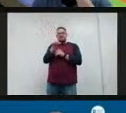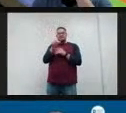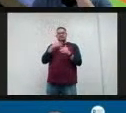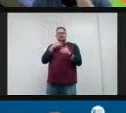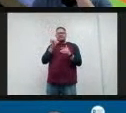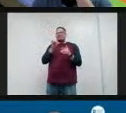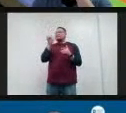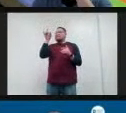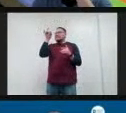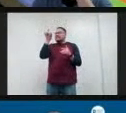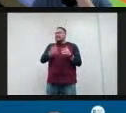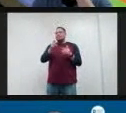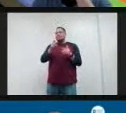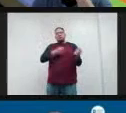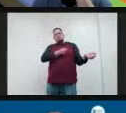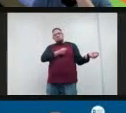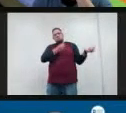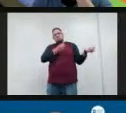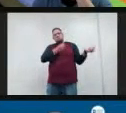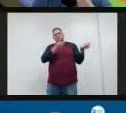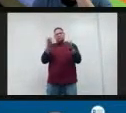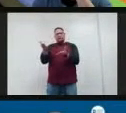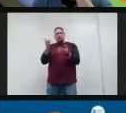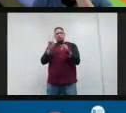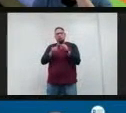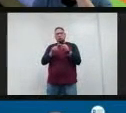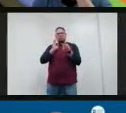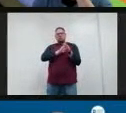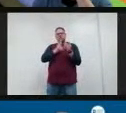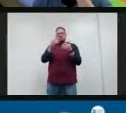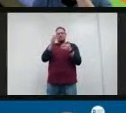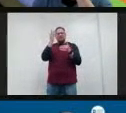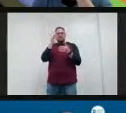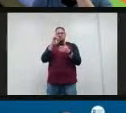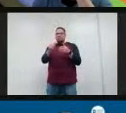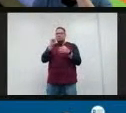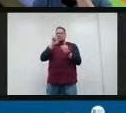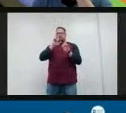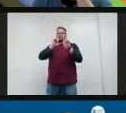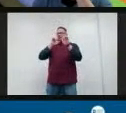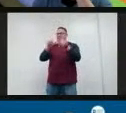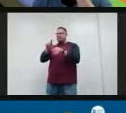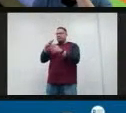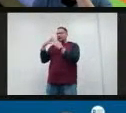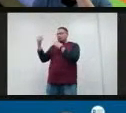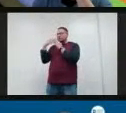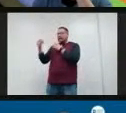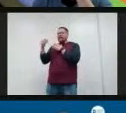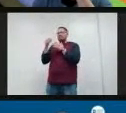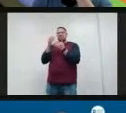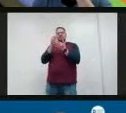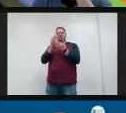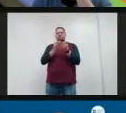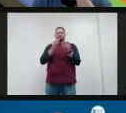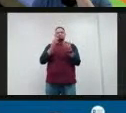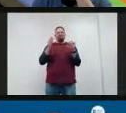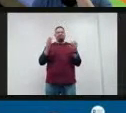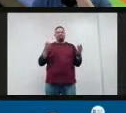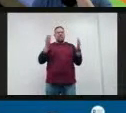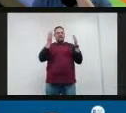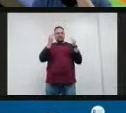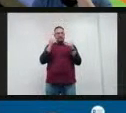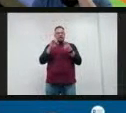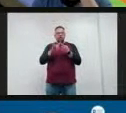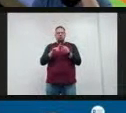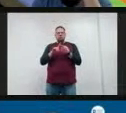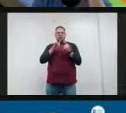he needed to bring something into the boardroom because it wasn't being responded outside of that. So like if there's some sort of like expectation to